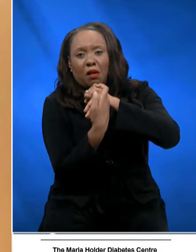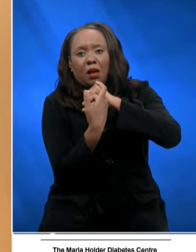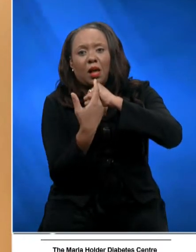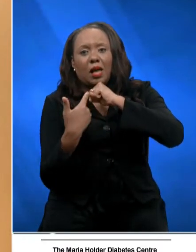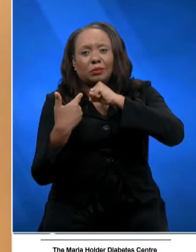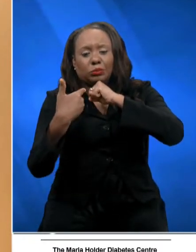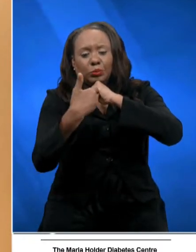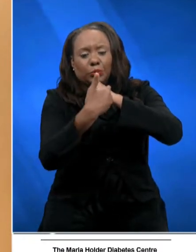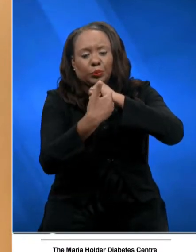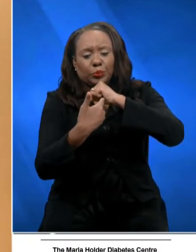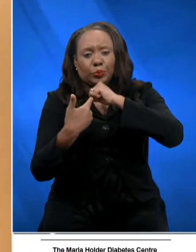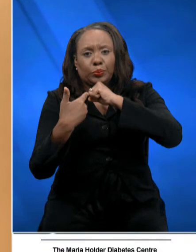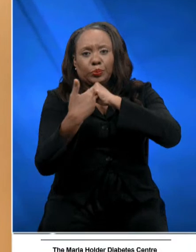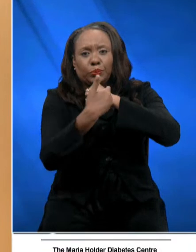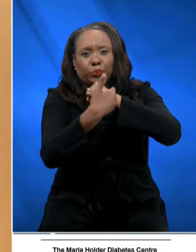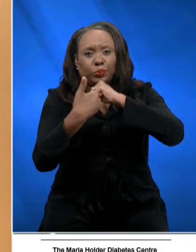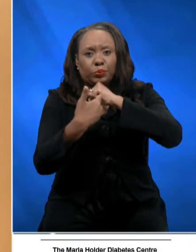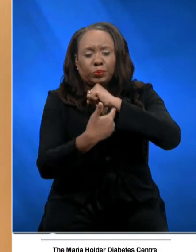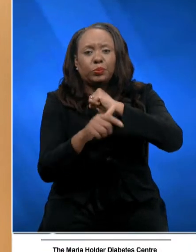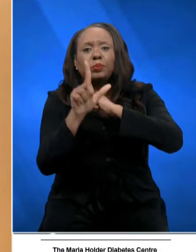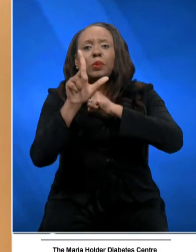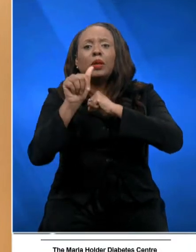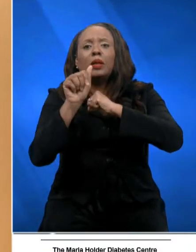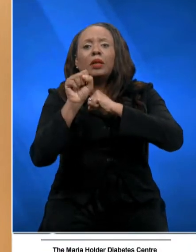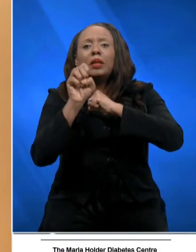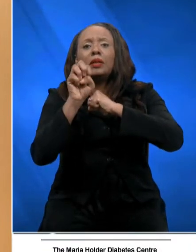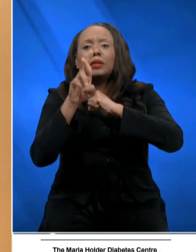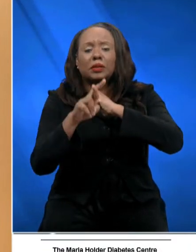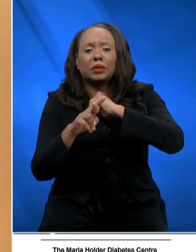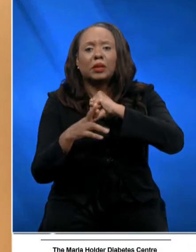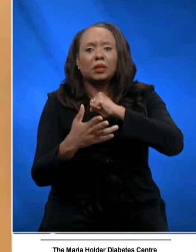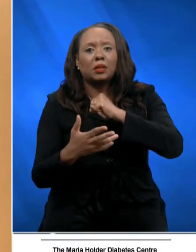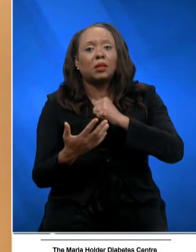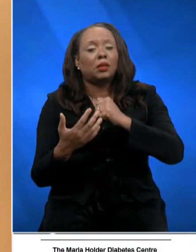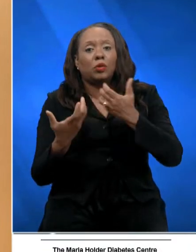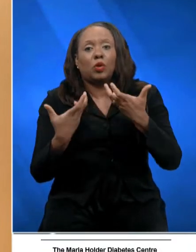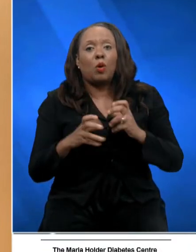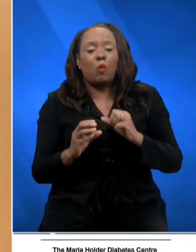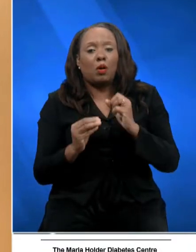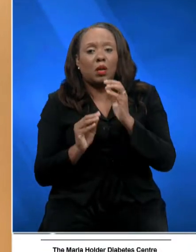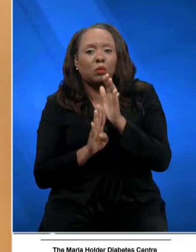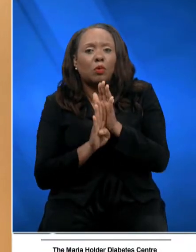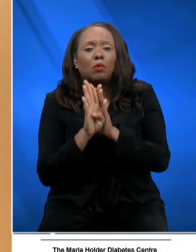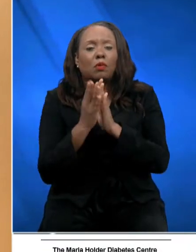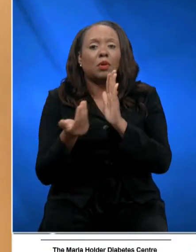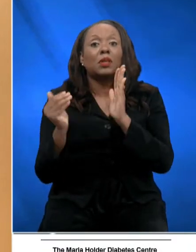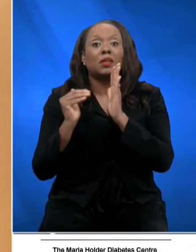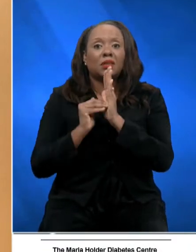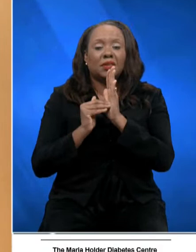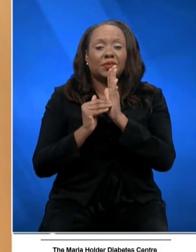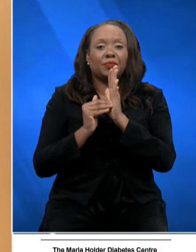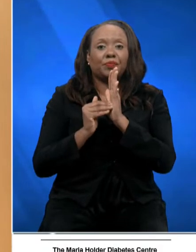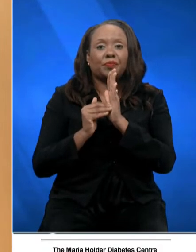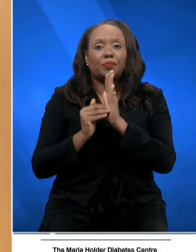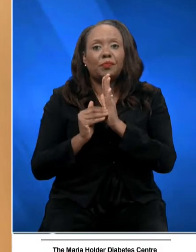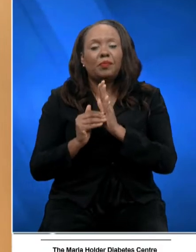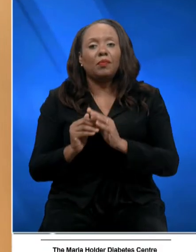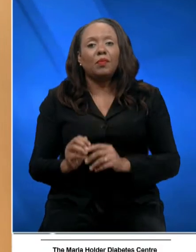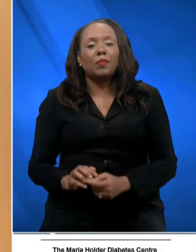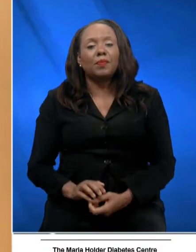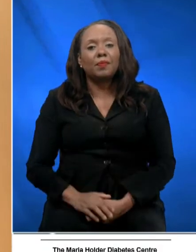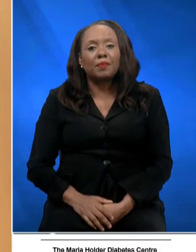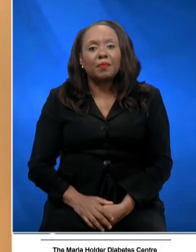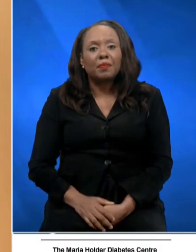at the back of the eye to try and prevent the blood vessels from growing back. But there are